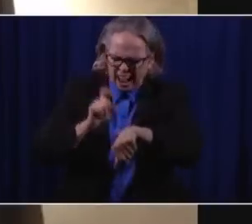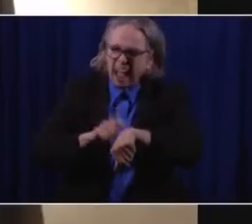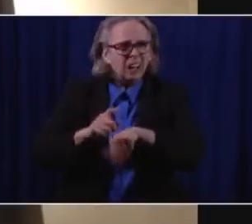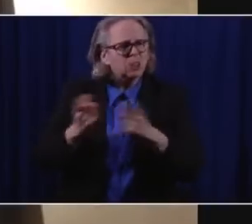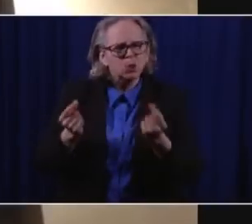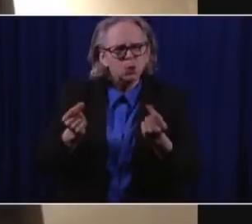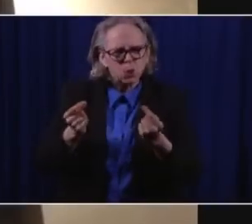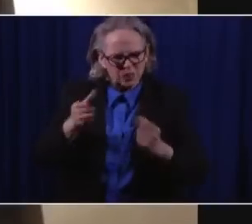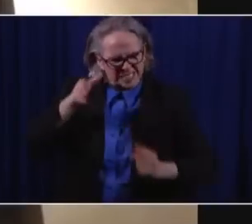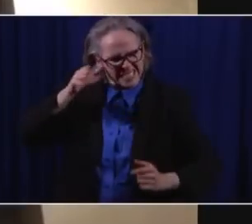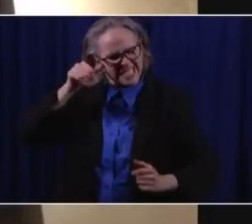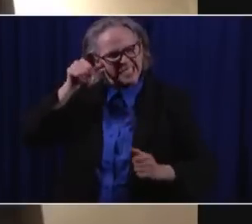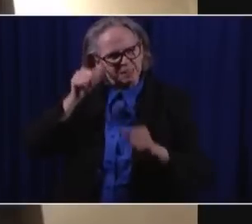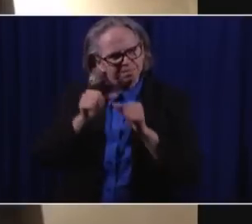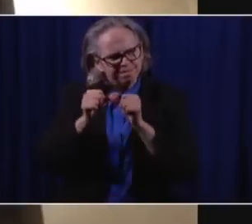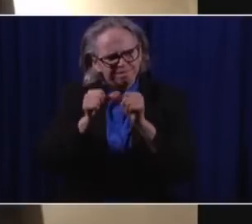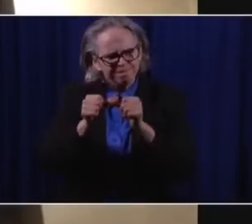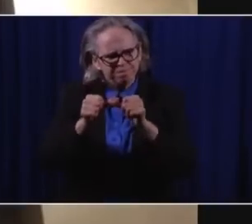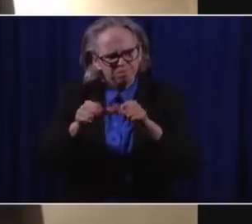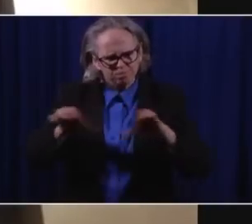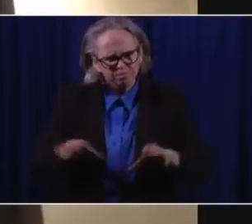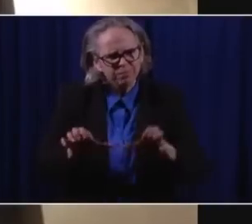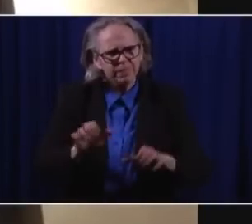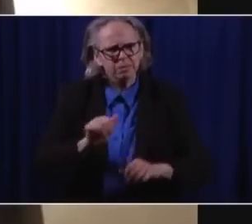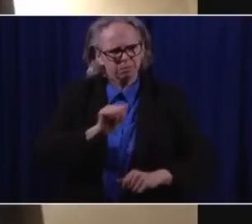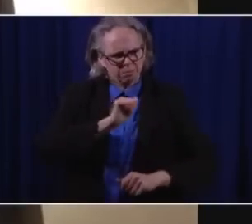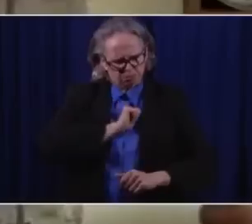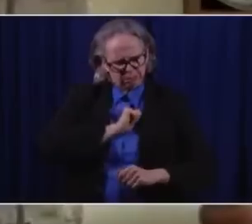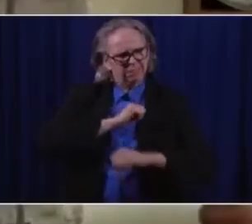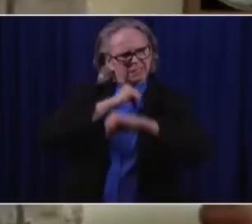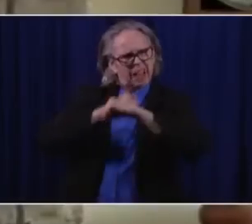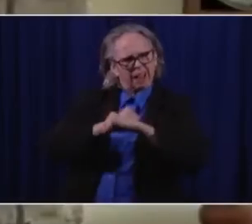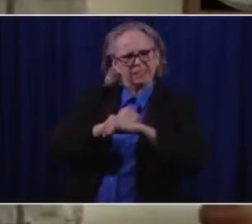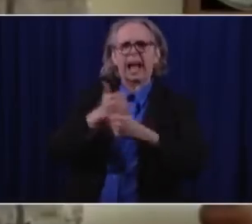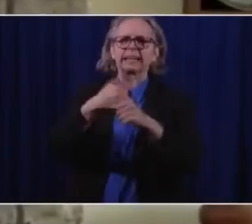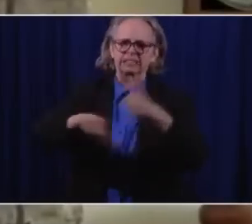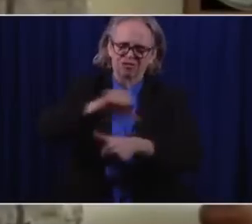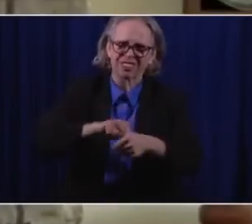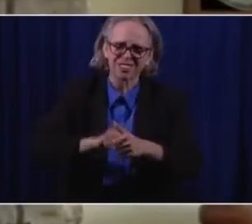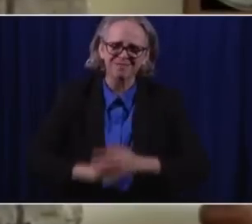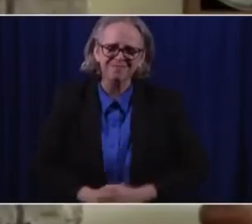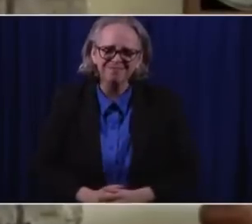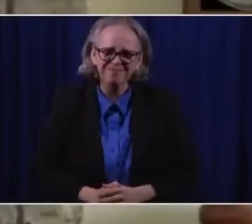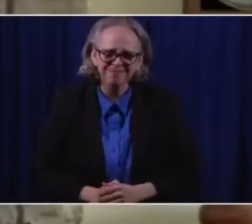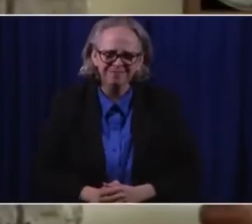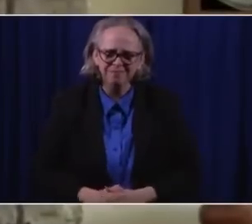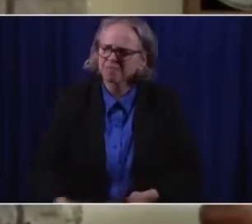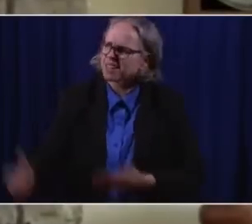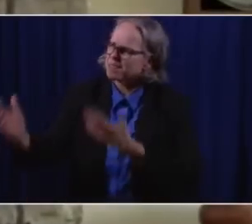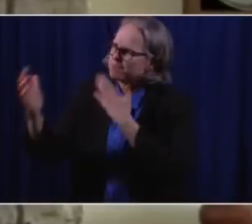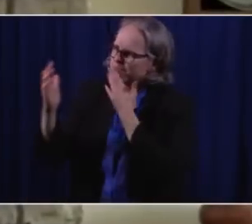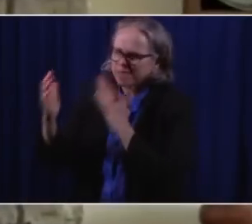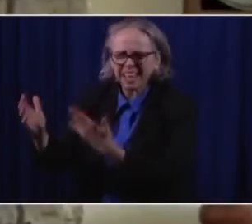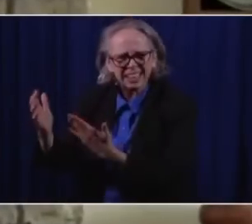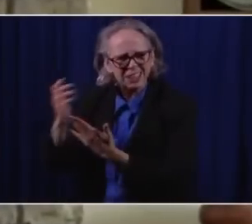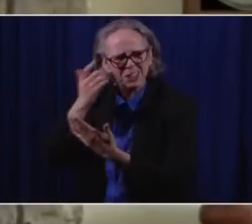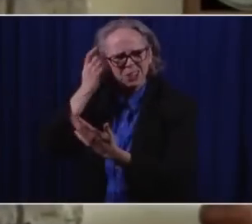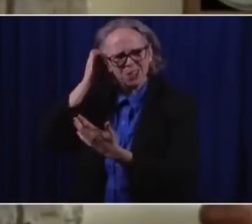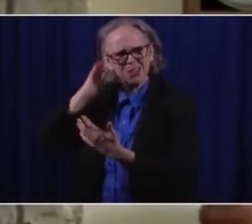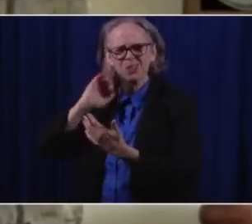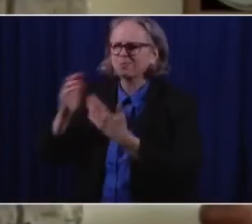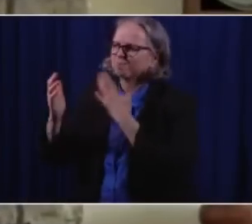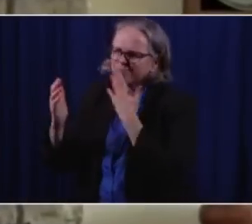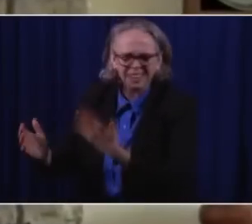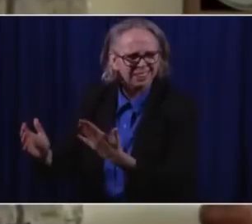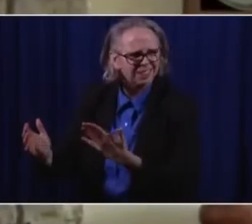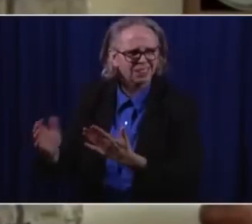for ourselves and for each other. Well, Clark, thank you very, very much for doing that. Just listening to you is an inspiration.